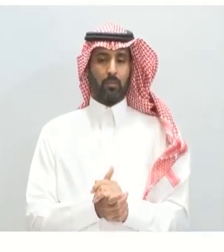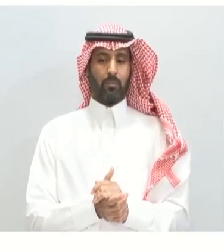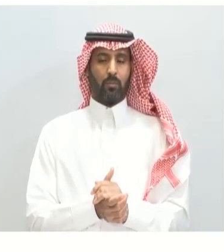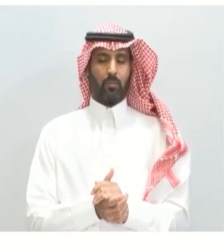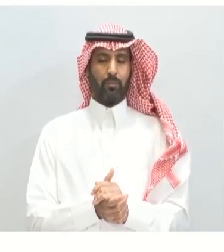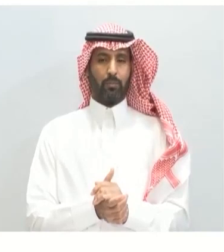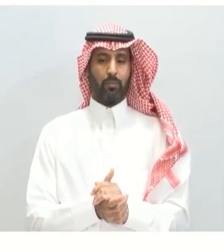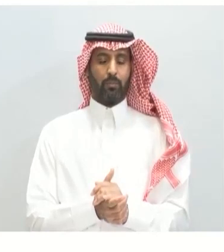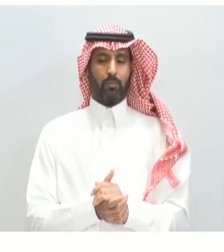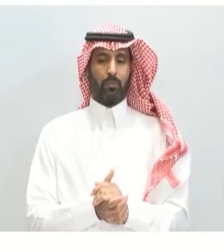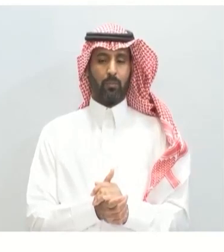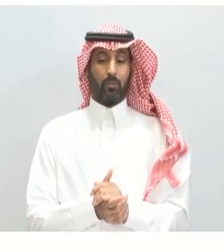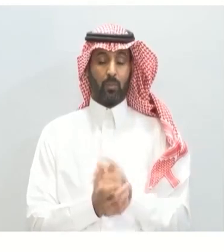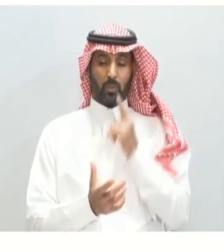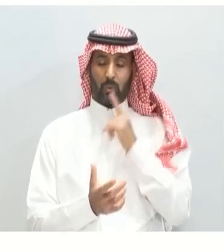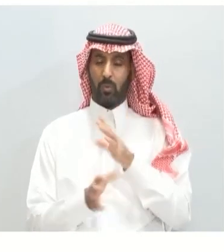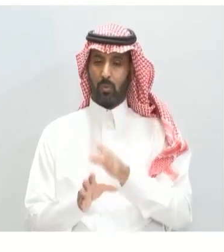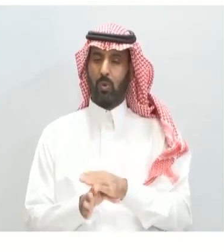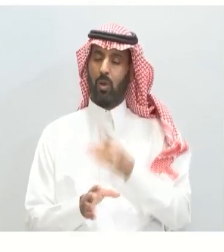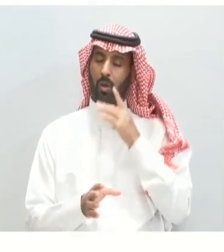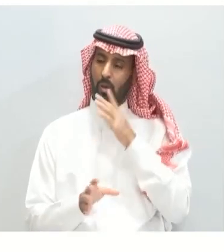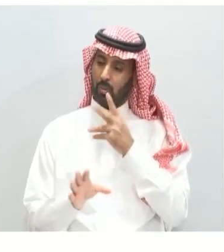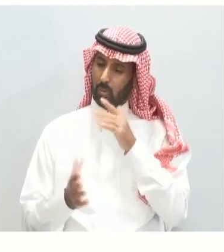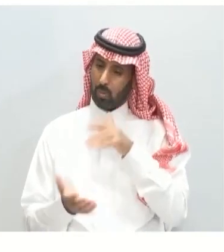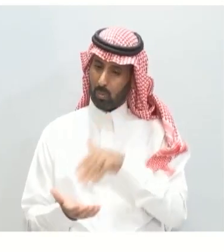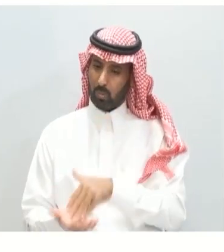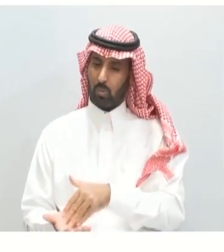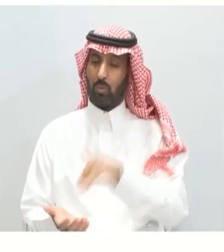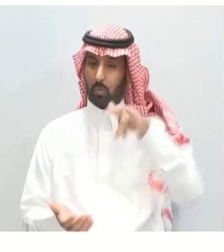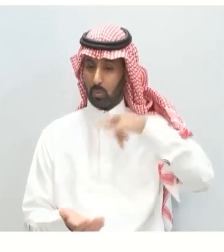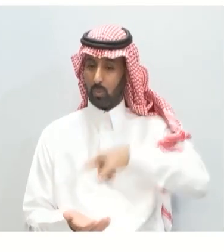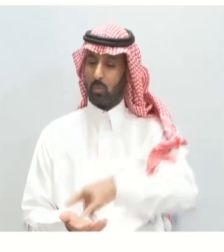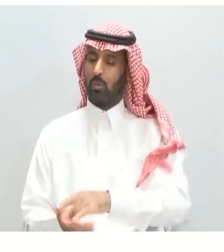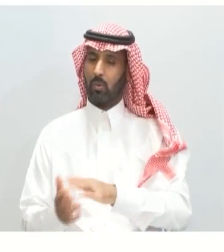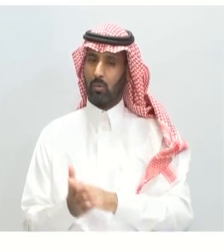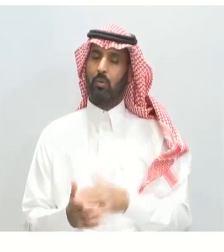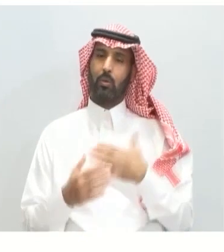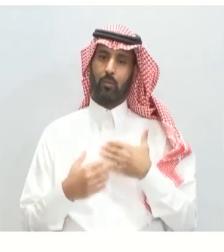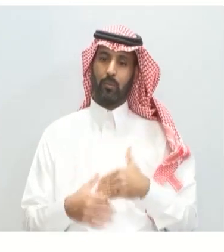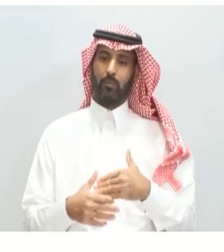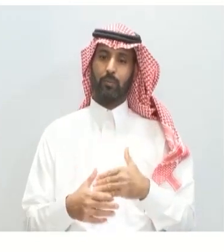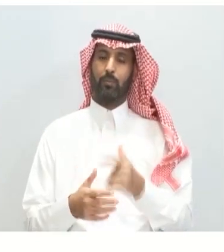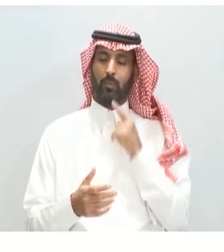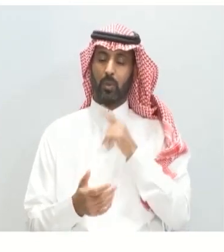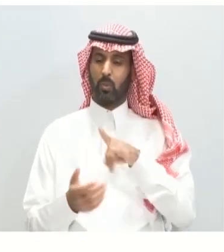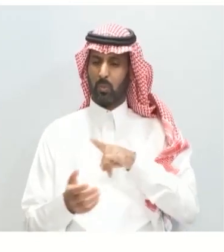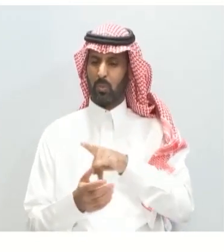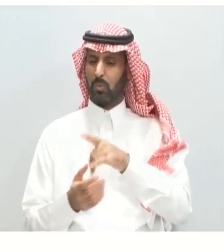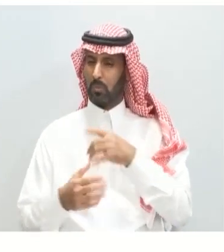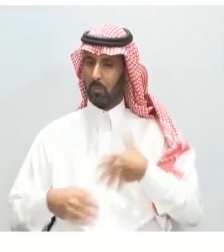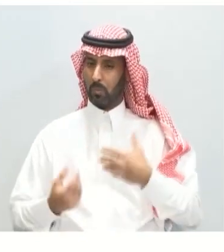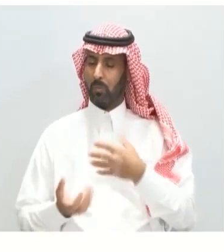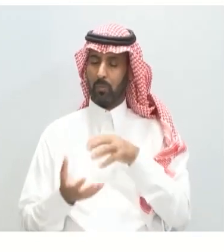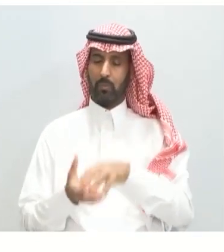very good. I was relieved when I finally got there. New Delhi turned out to be very